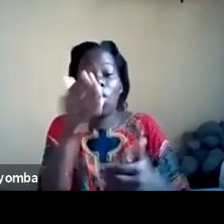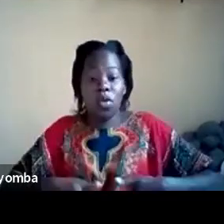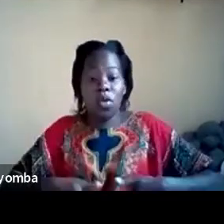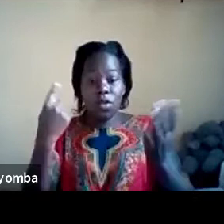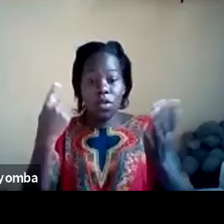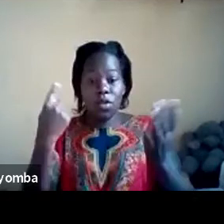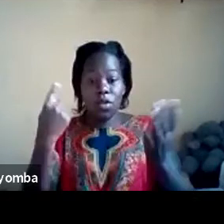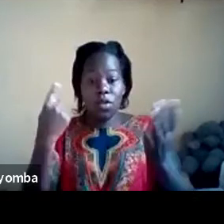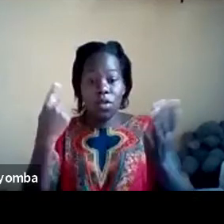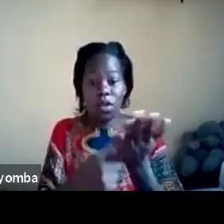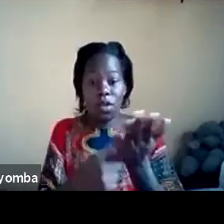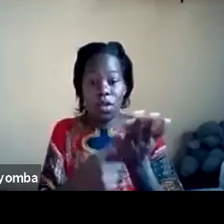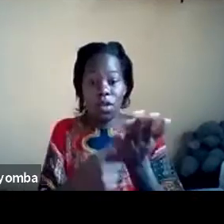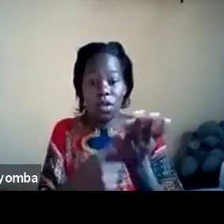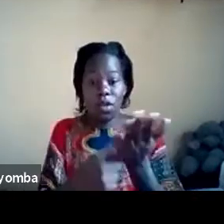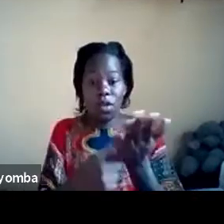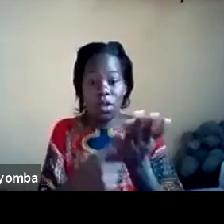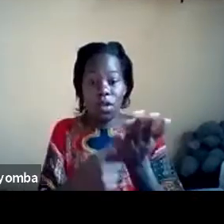Moving away from that.